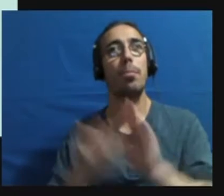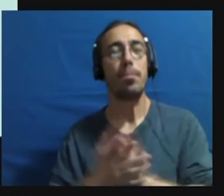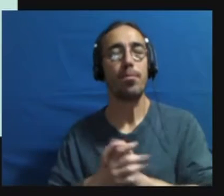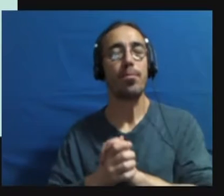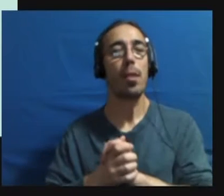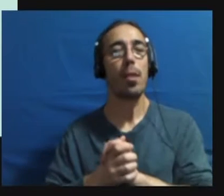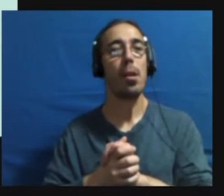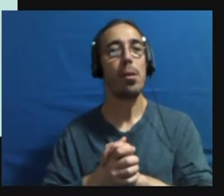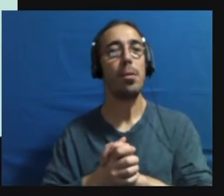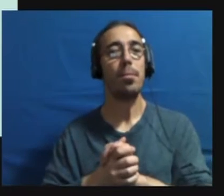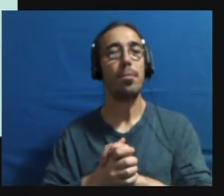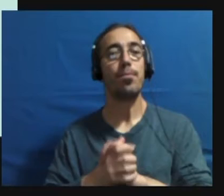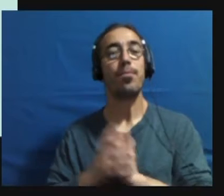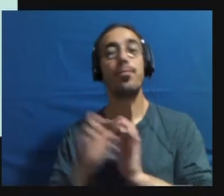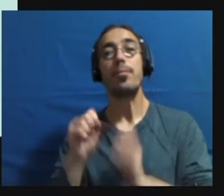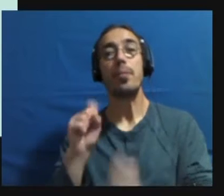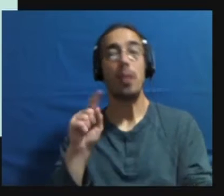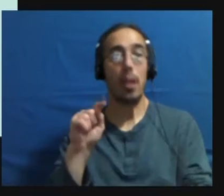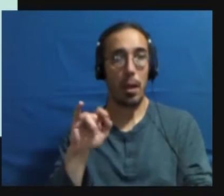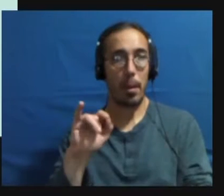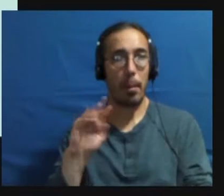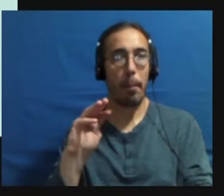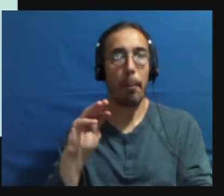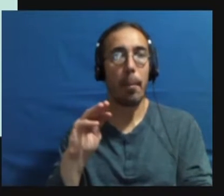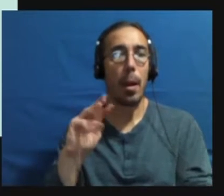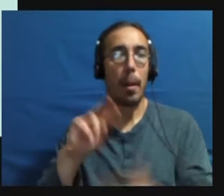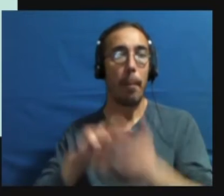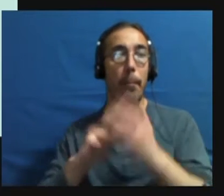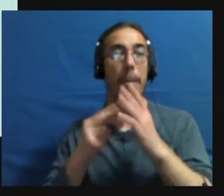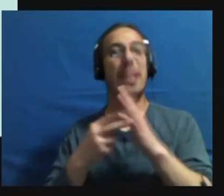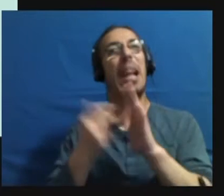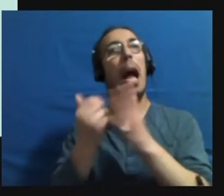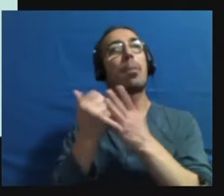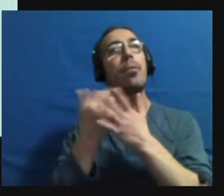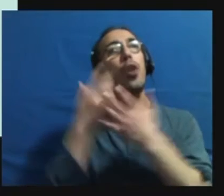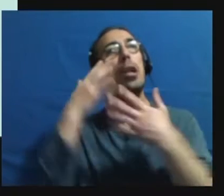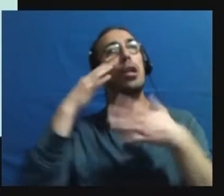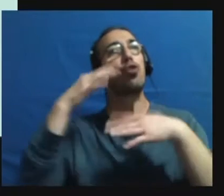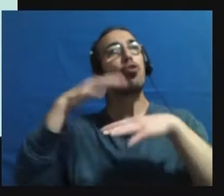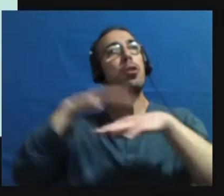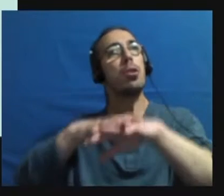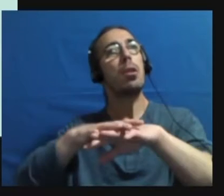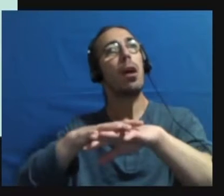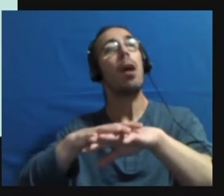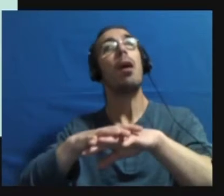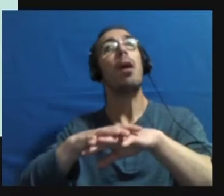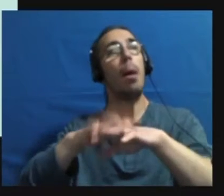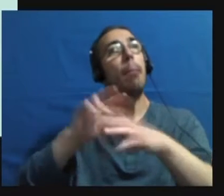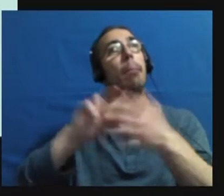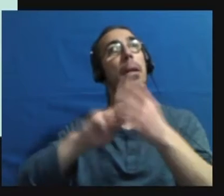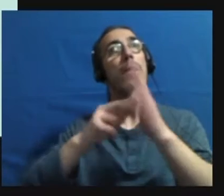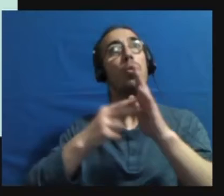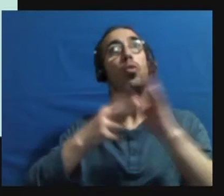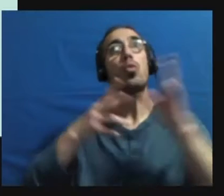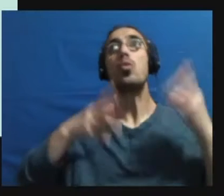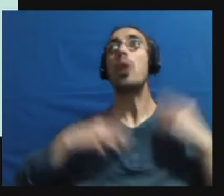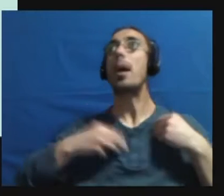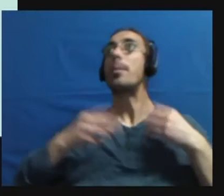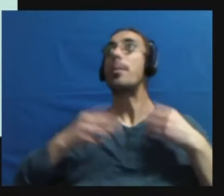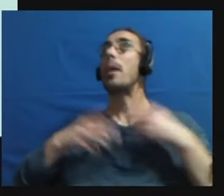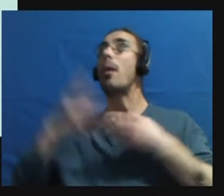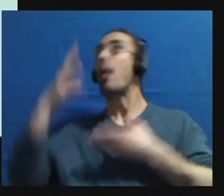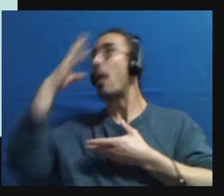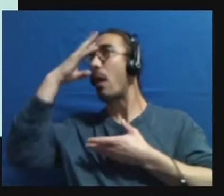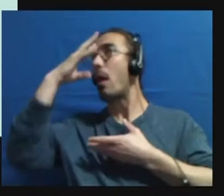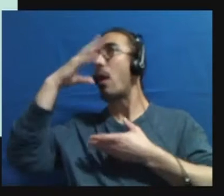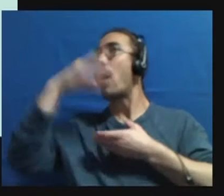Stimming is also sensory integration. So which is the process of taking in, internalizing, and